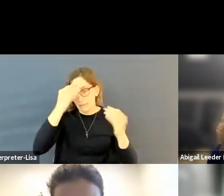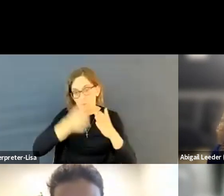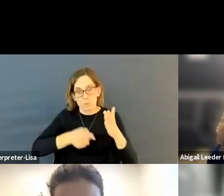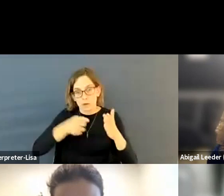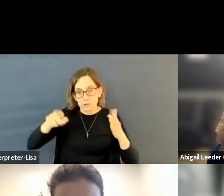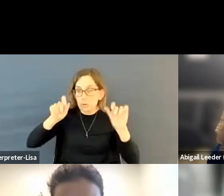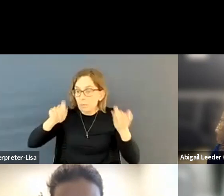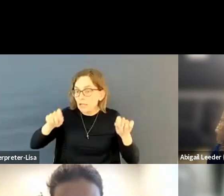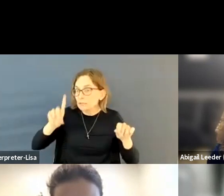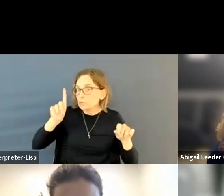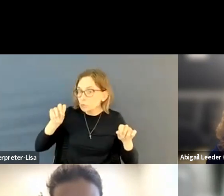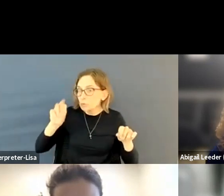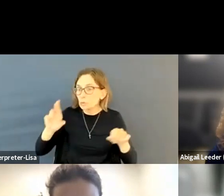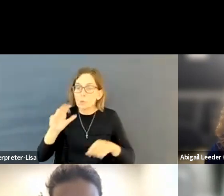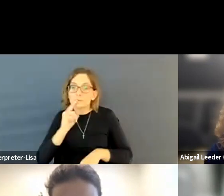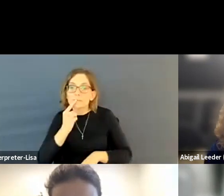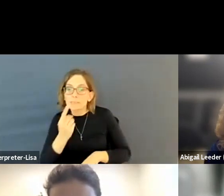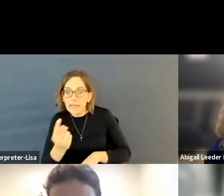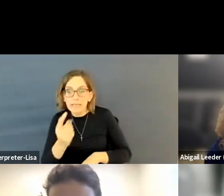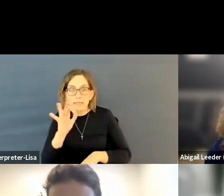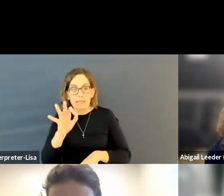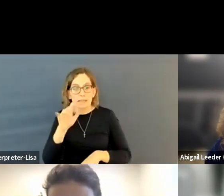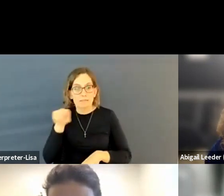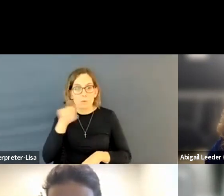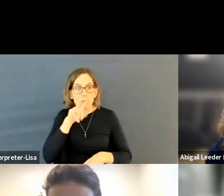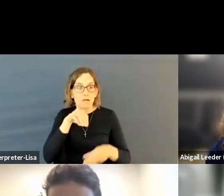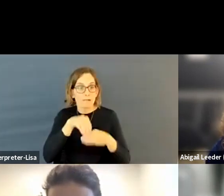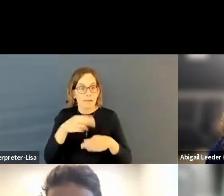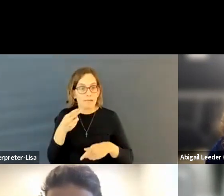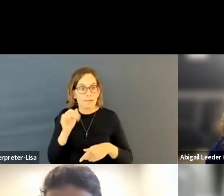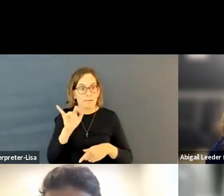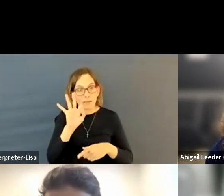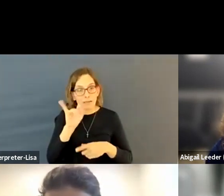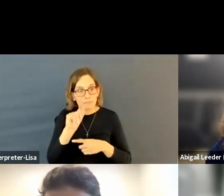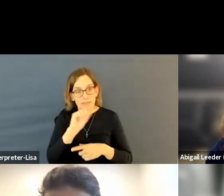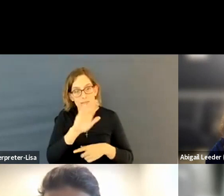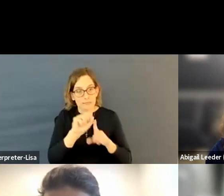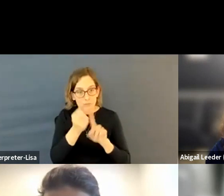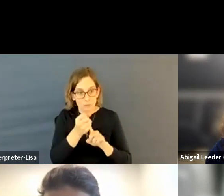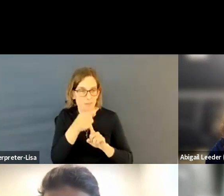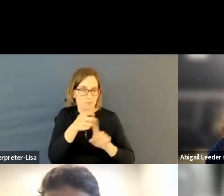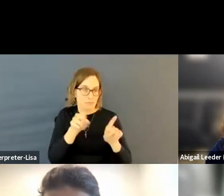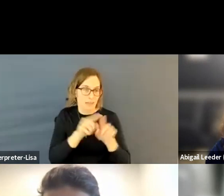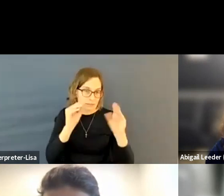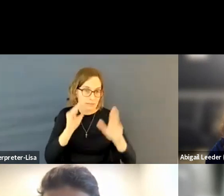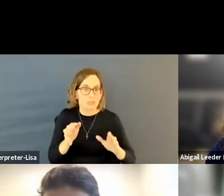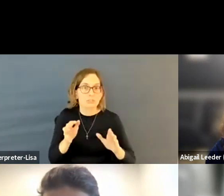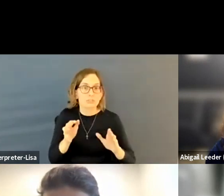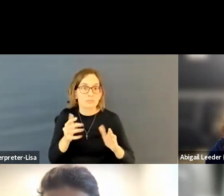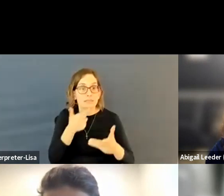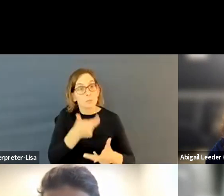say if you were in Haifa's situation as the instructor. Okay, all right, let's watch.